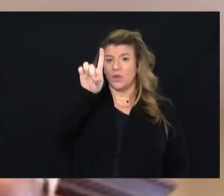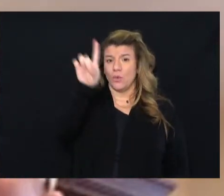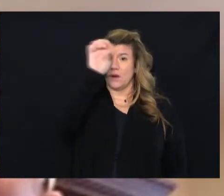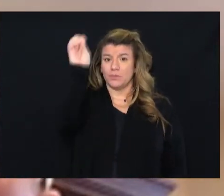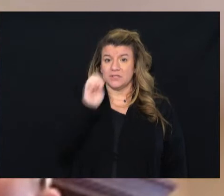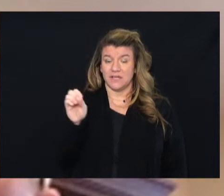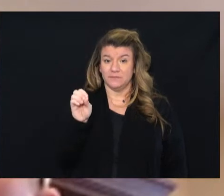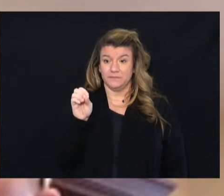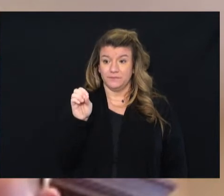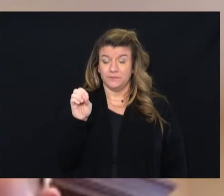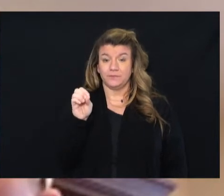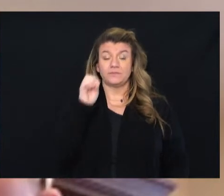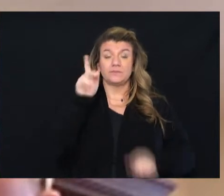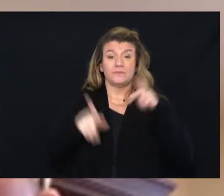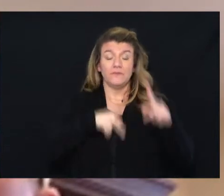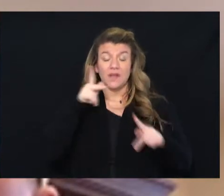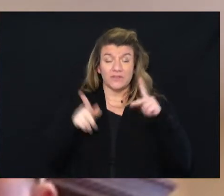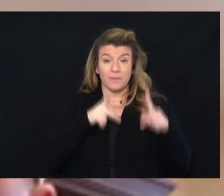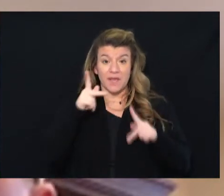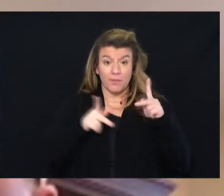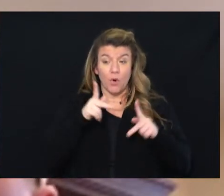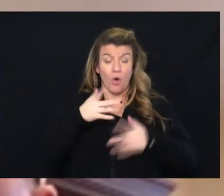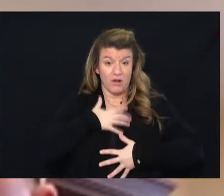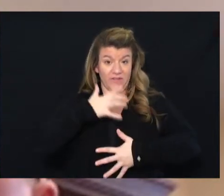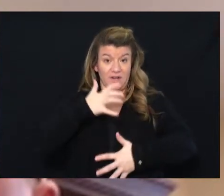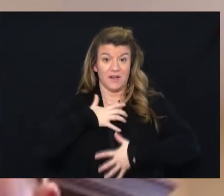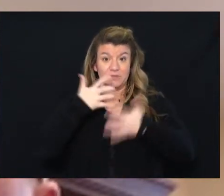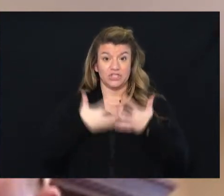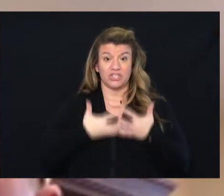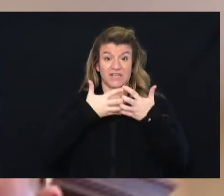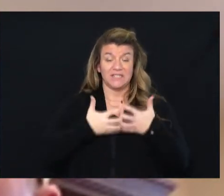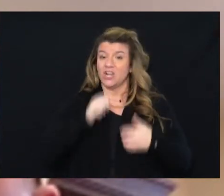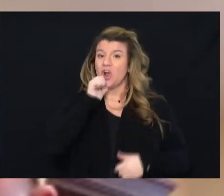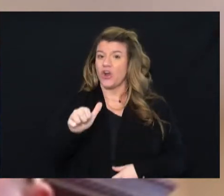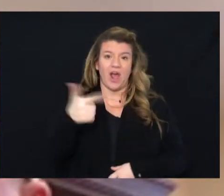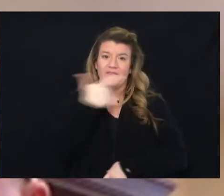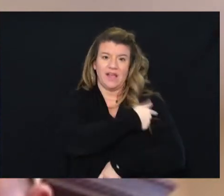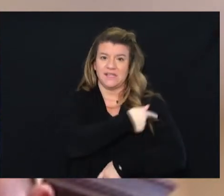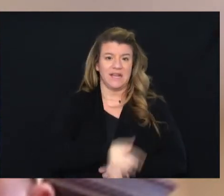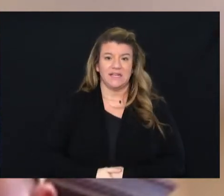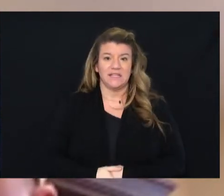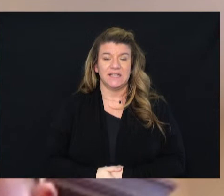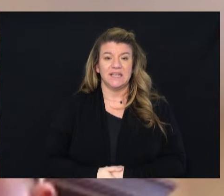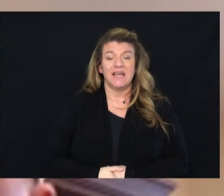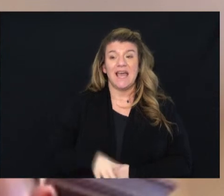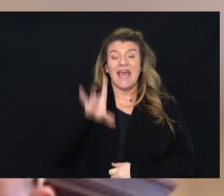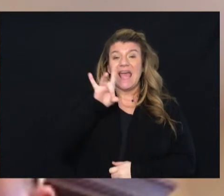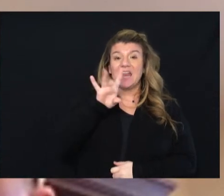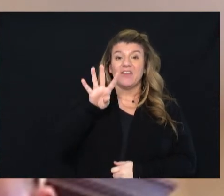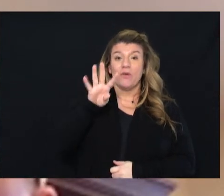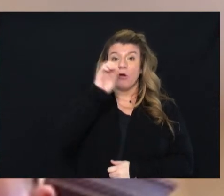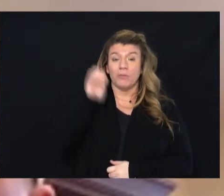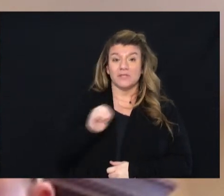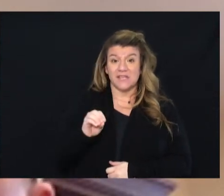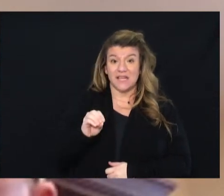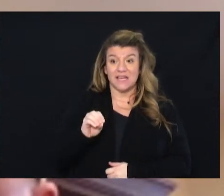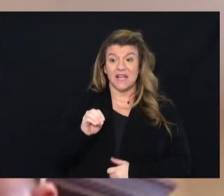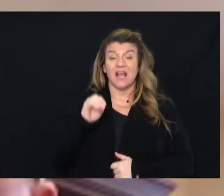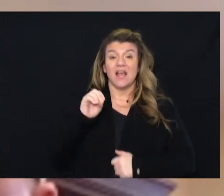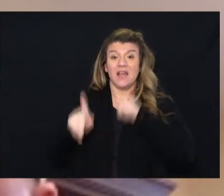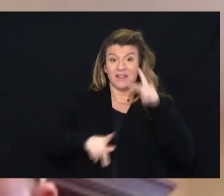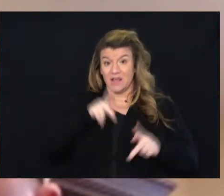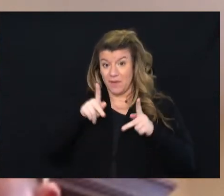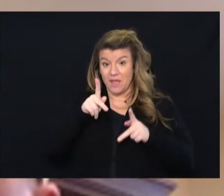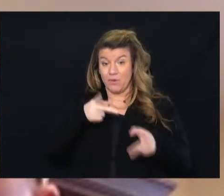91% of the people on ventilators are unvaccinated. 84% of the people